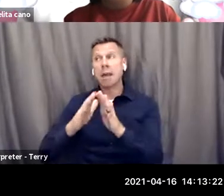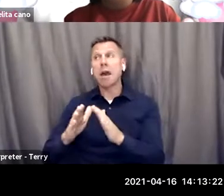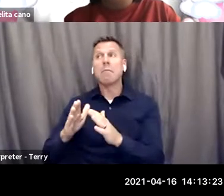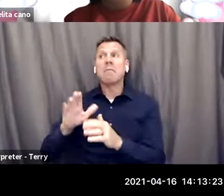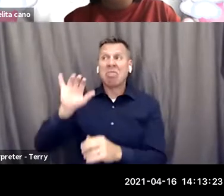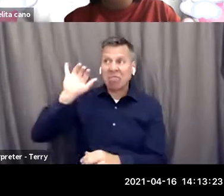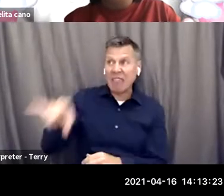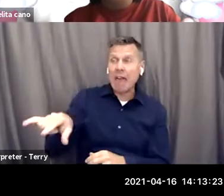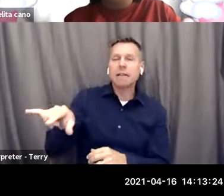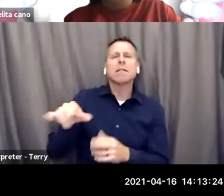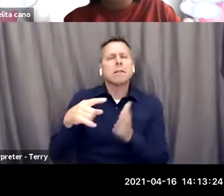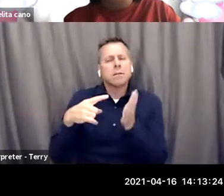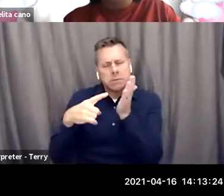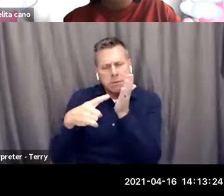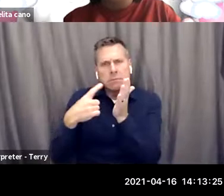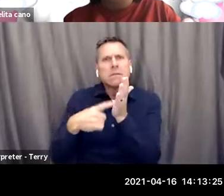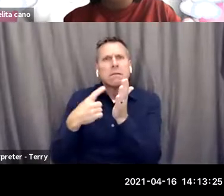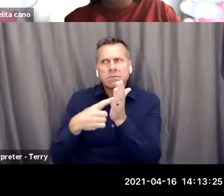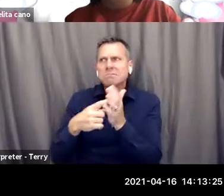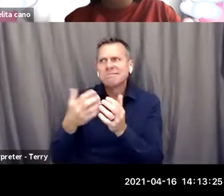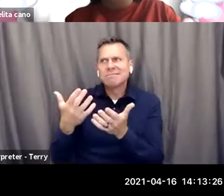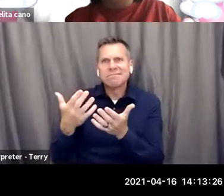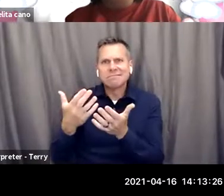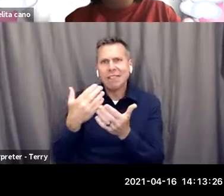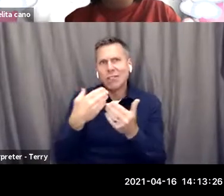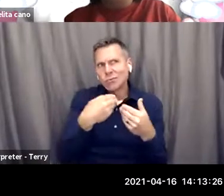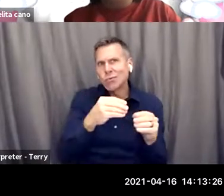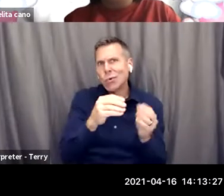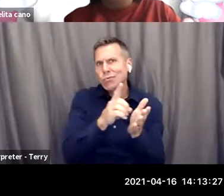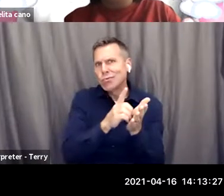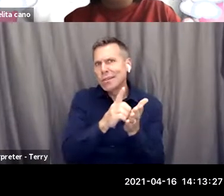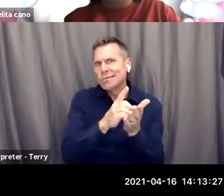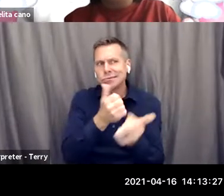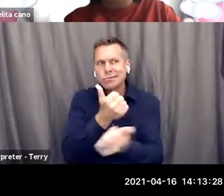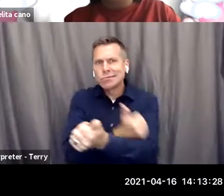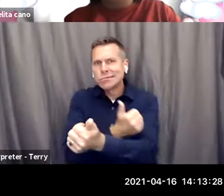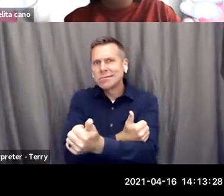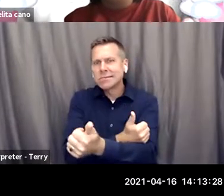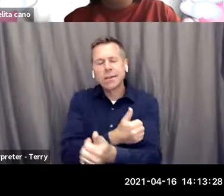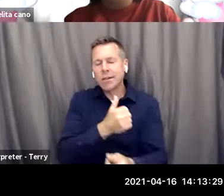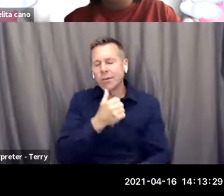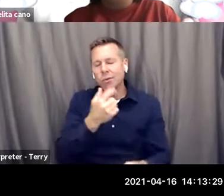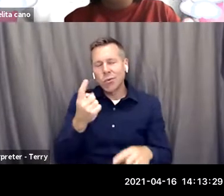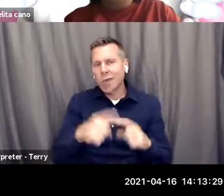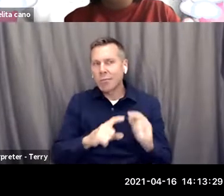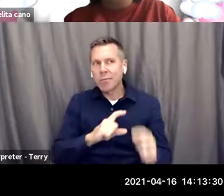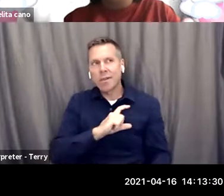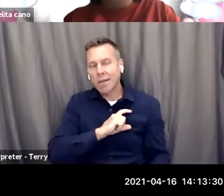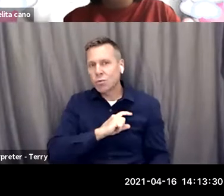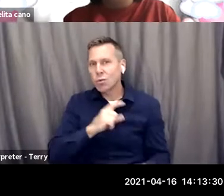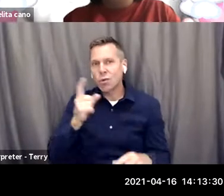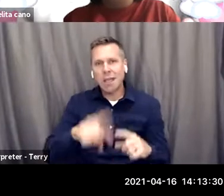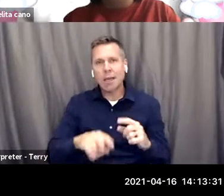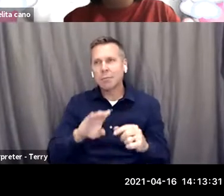realistic about it. Again, if you sold drugs, you're not going to be a pharmacist, and there are certain crimes that are going to prevent you from doing